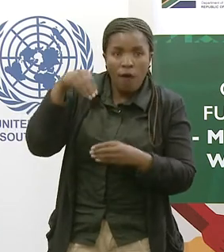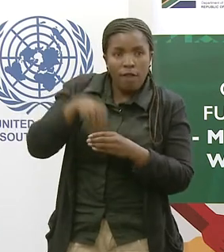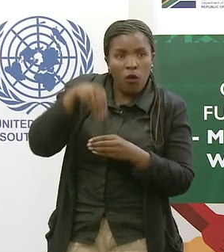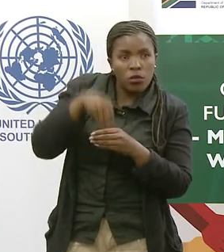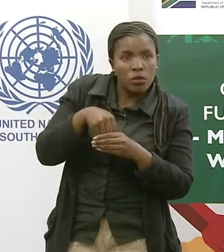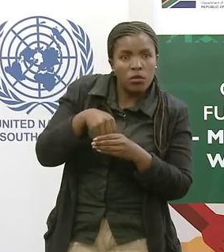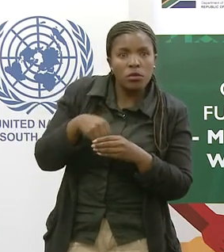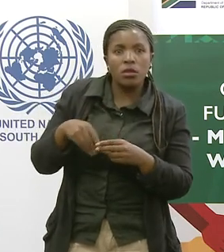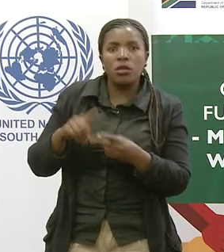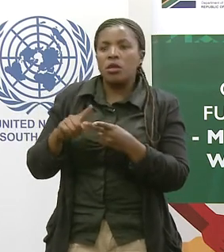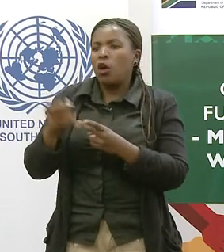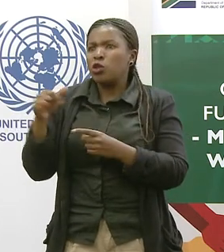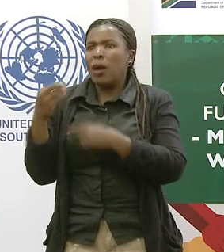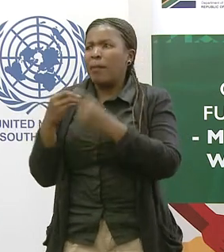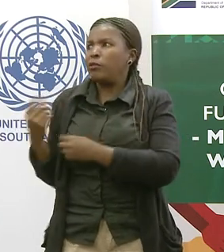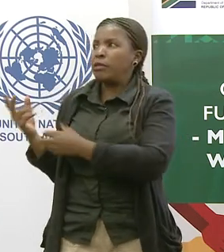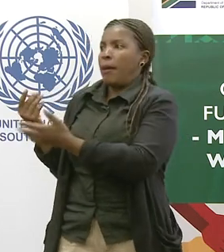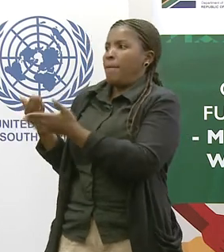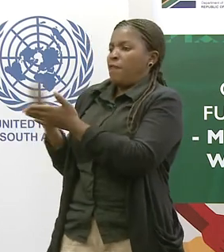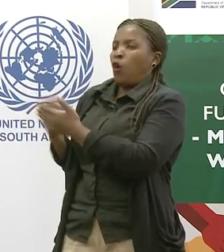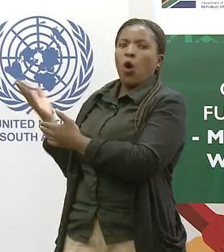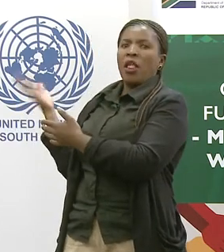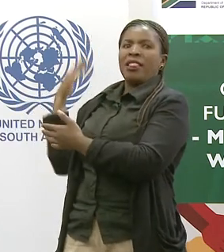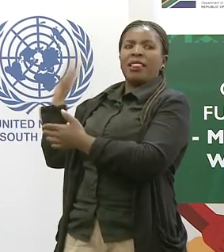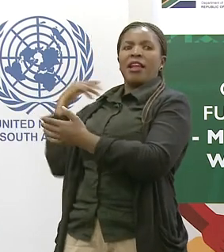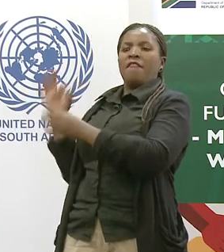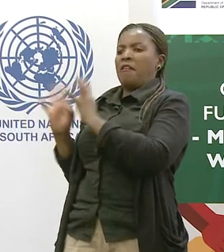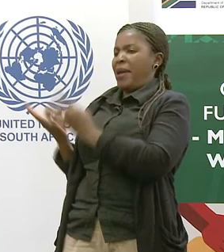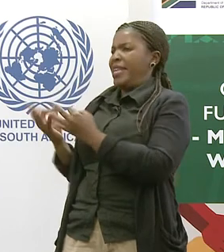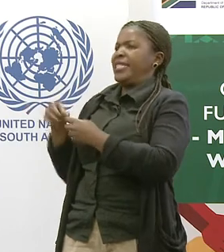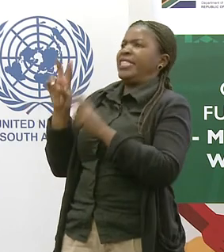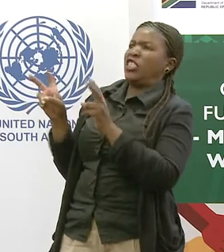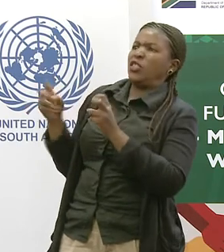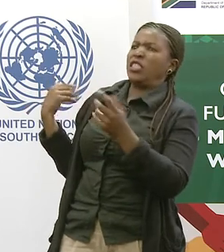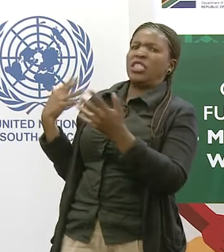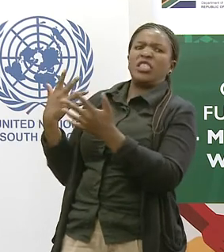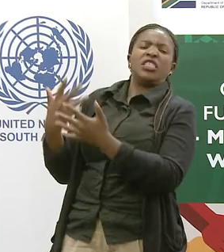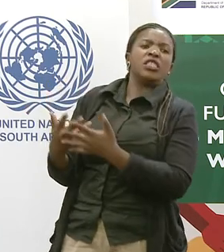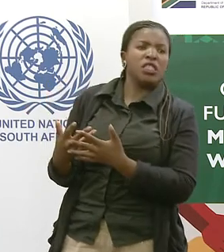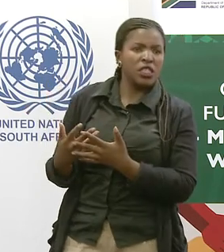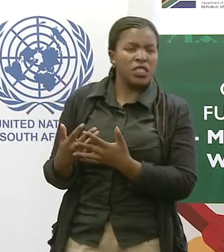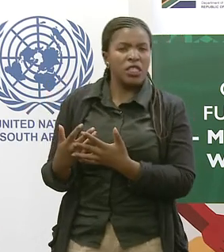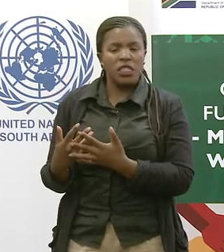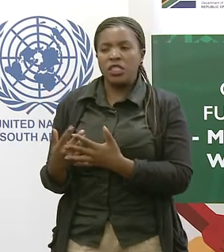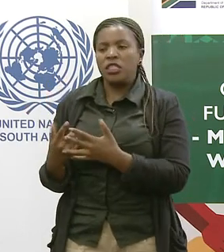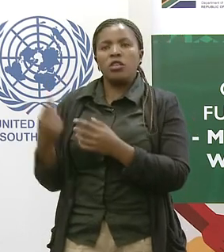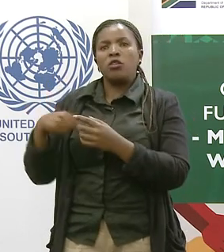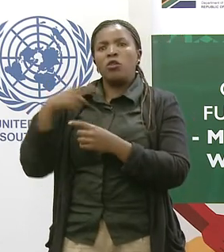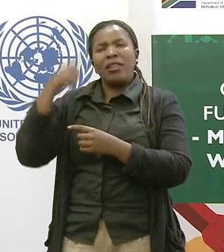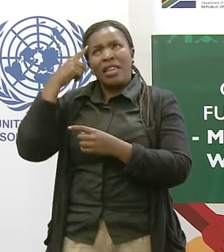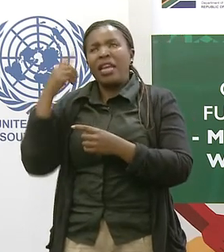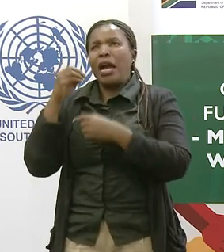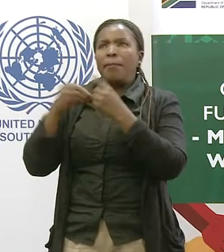grappling with the question of patriarchy, and third wave feminism, which is looking at intersectionalities, right? So how do we think